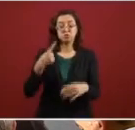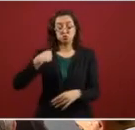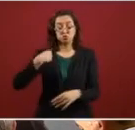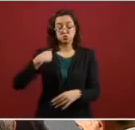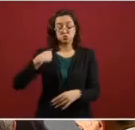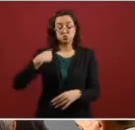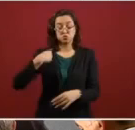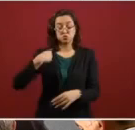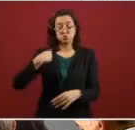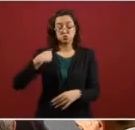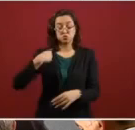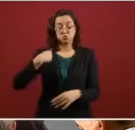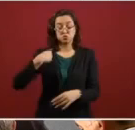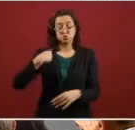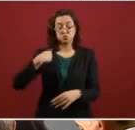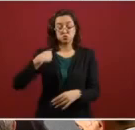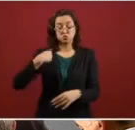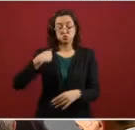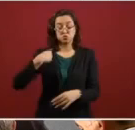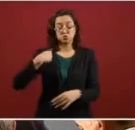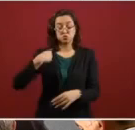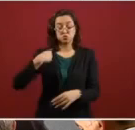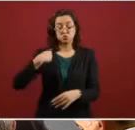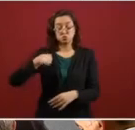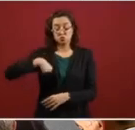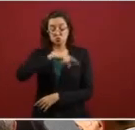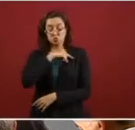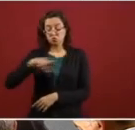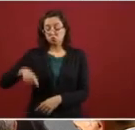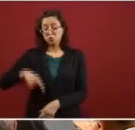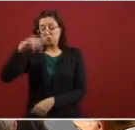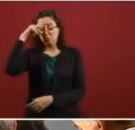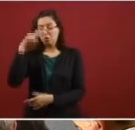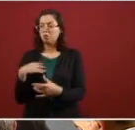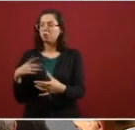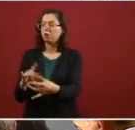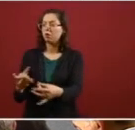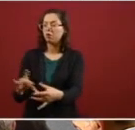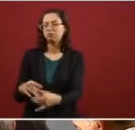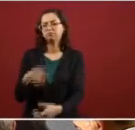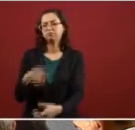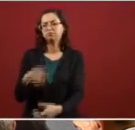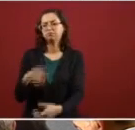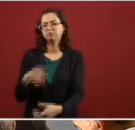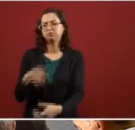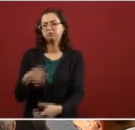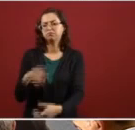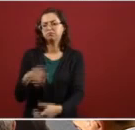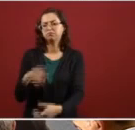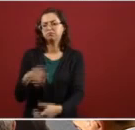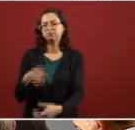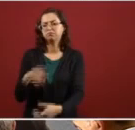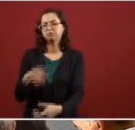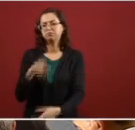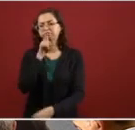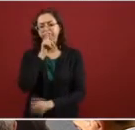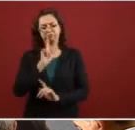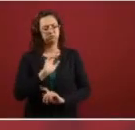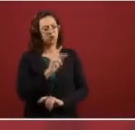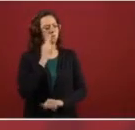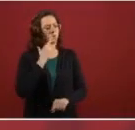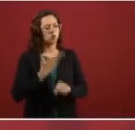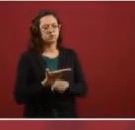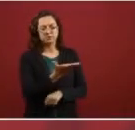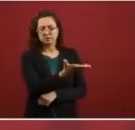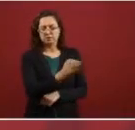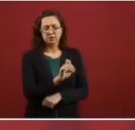tomó. Regarding the decisions he made. Esas le corresponden a él. That belongs to him. En